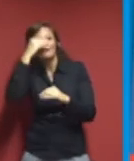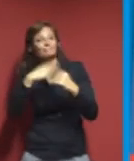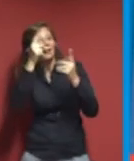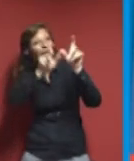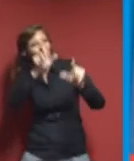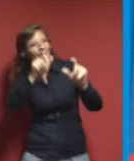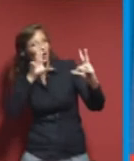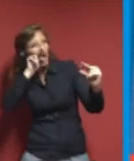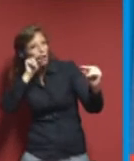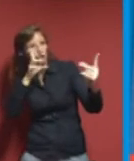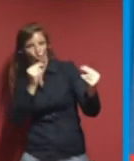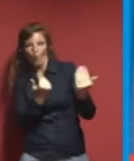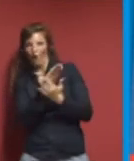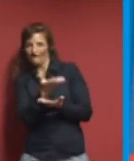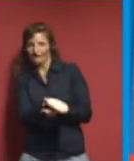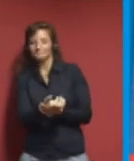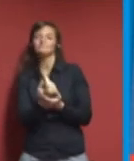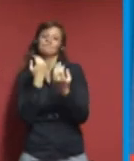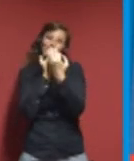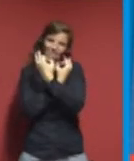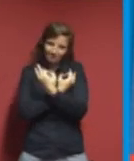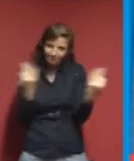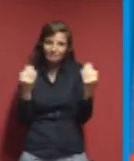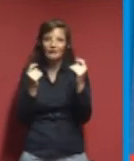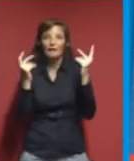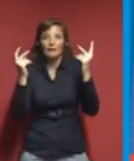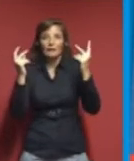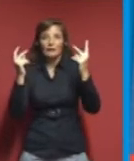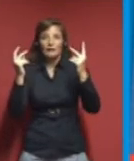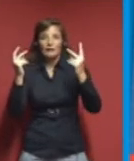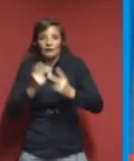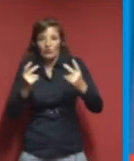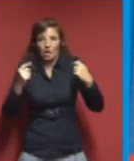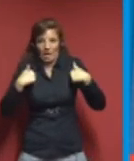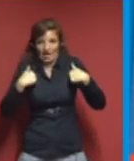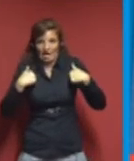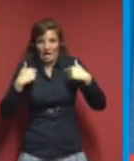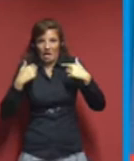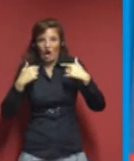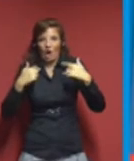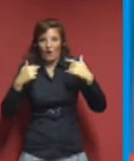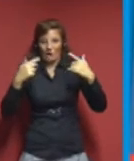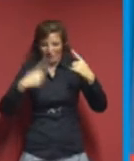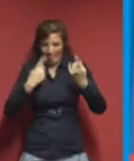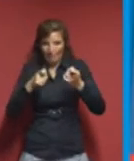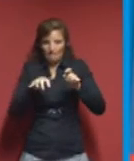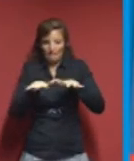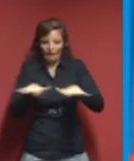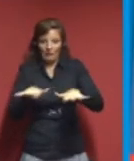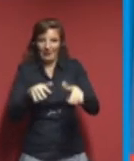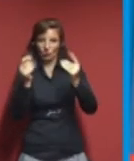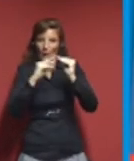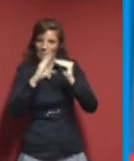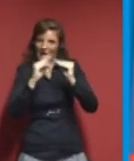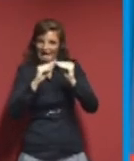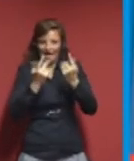So I've kind of divided the what I call the modern maker movement into two phases. We're still doing the same